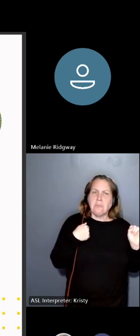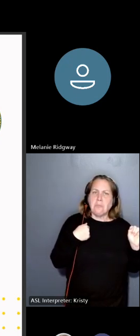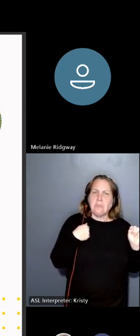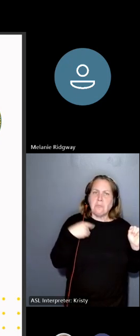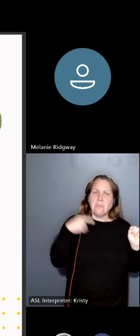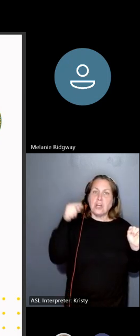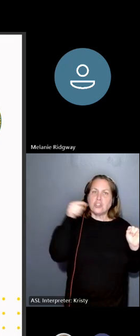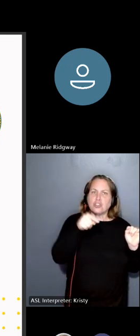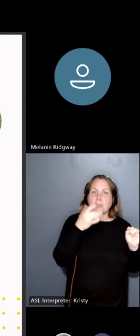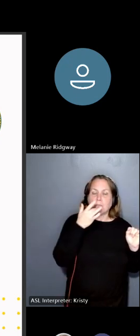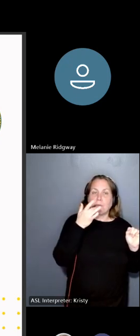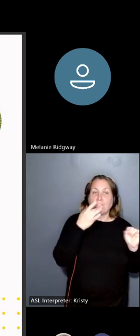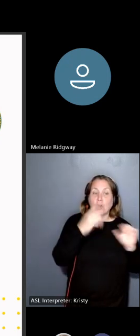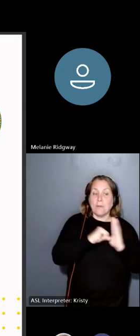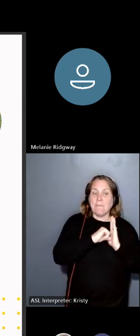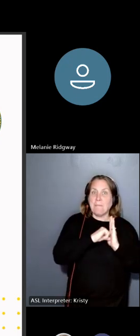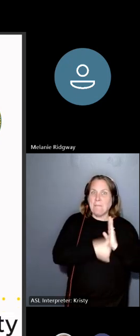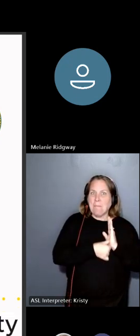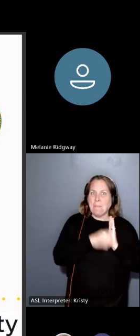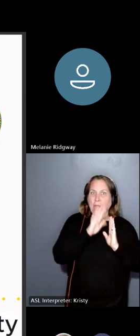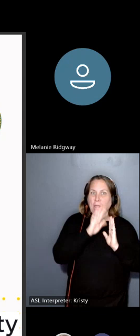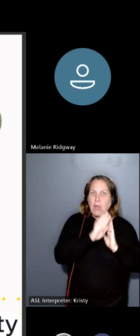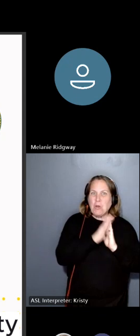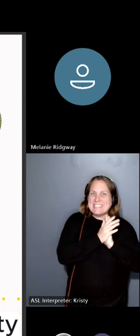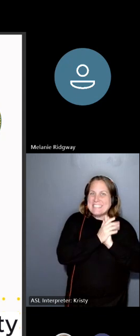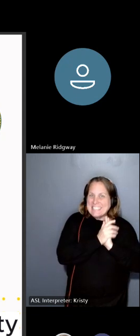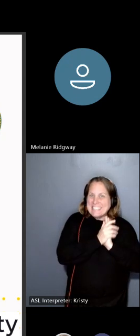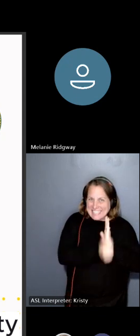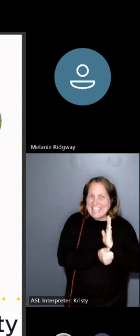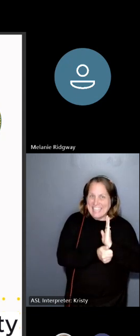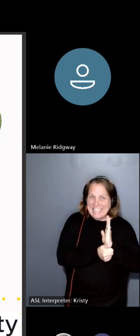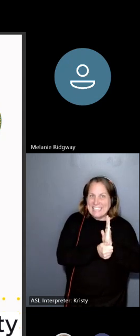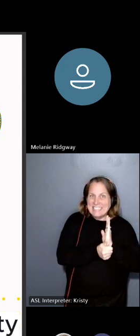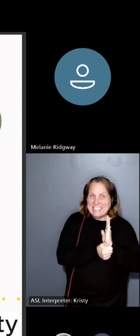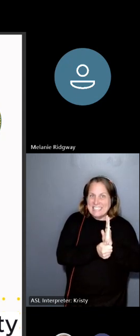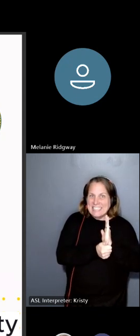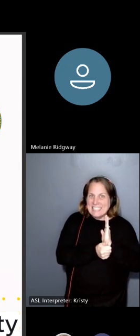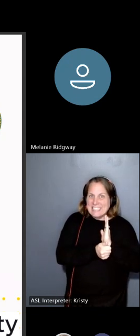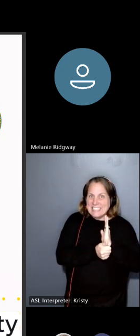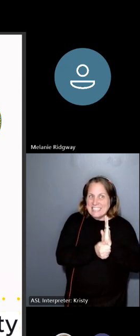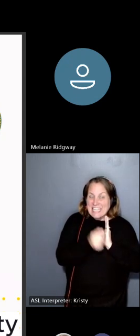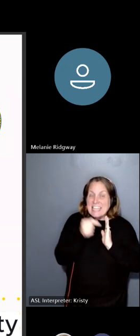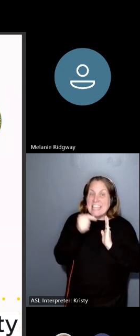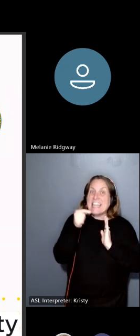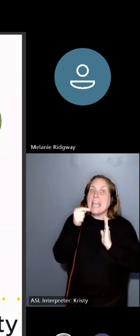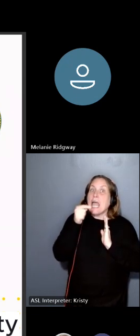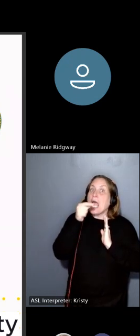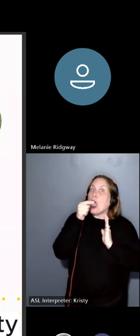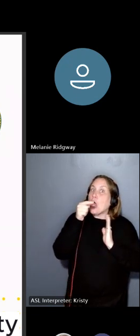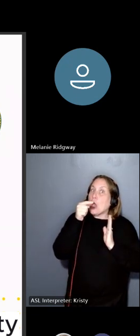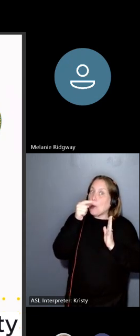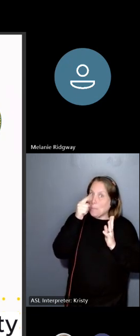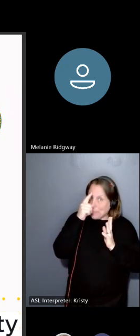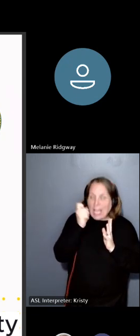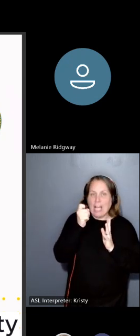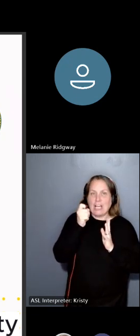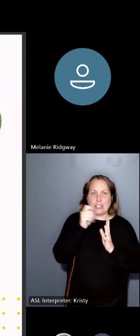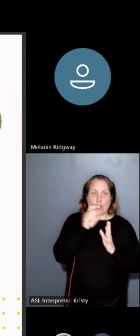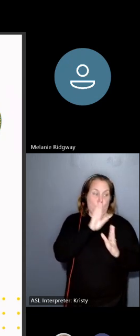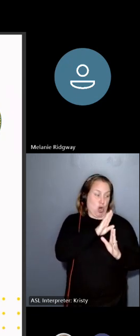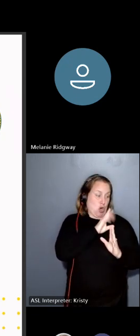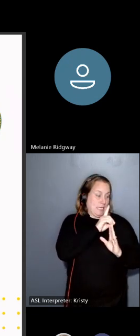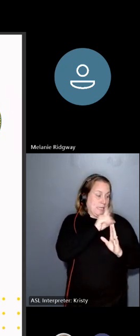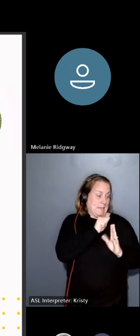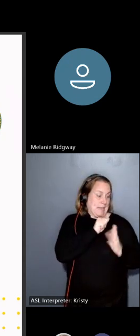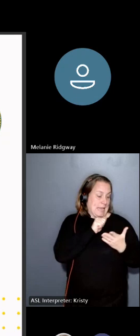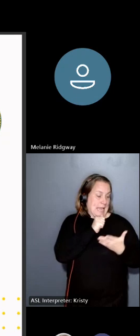her skills that she developed as the result of her disability.